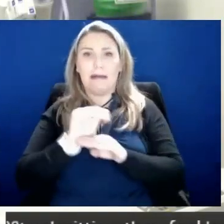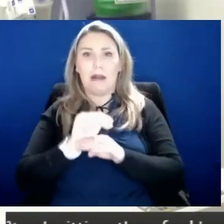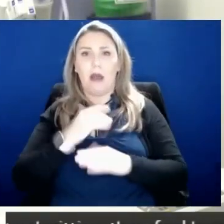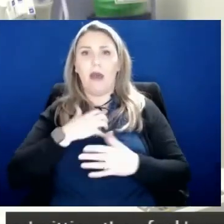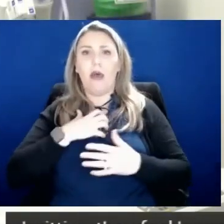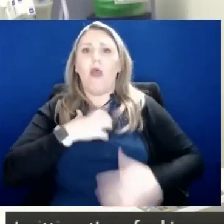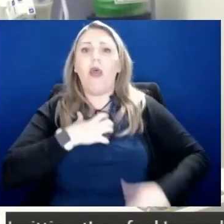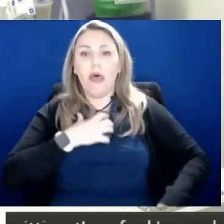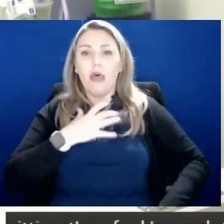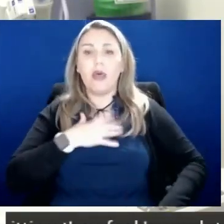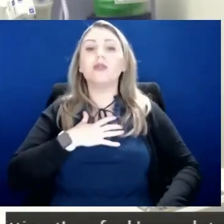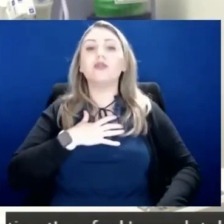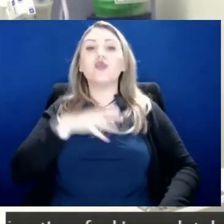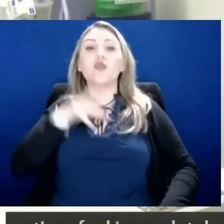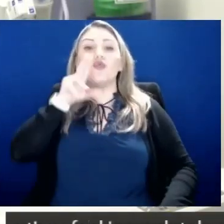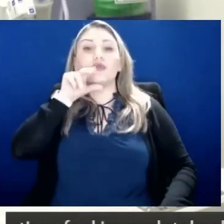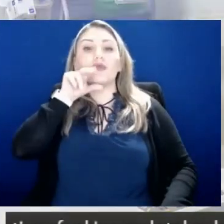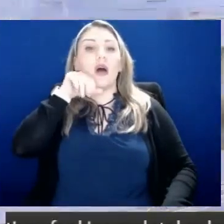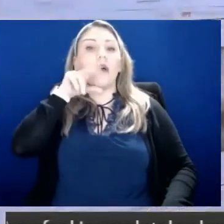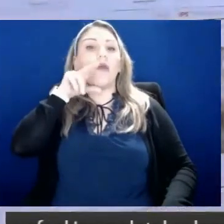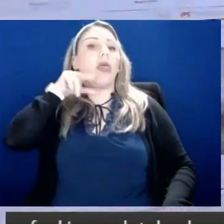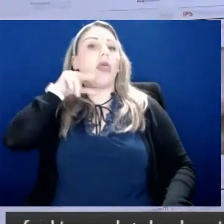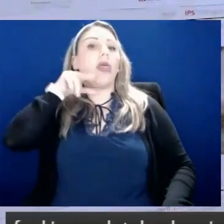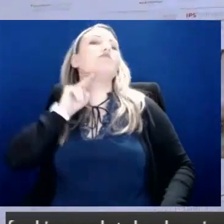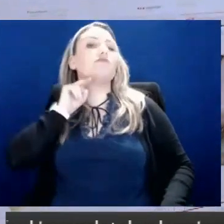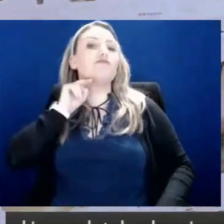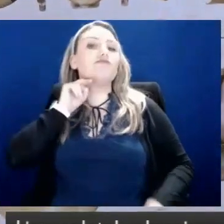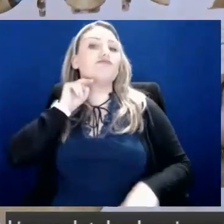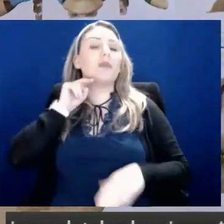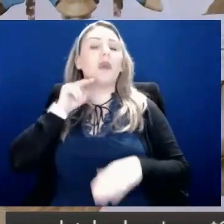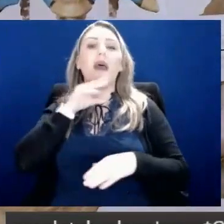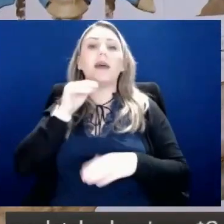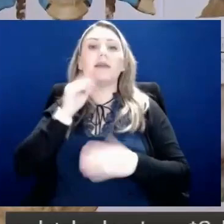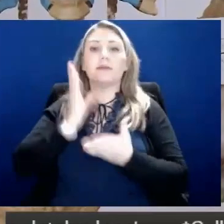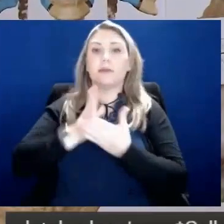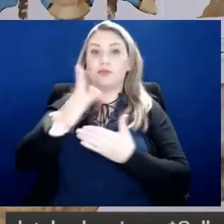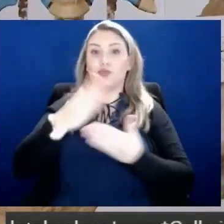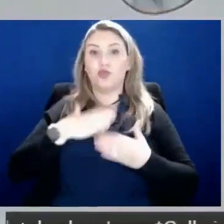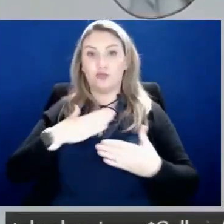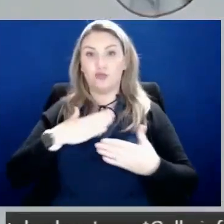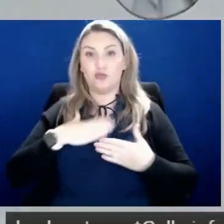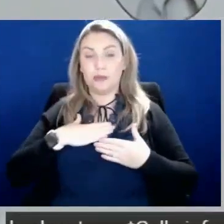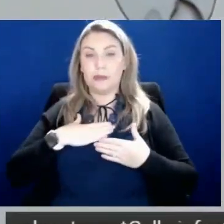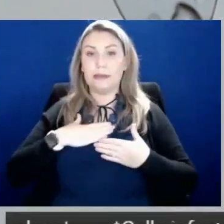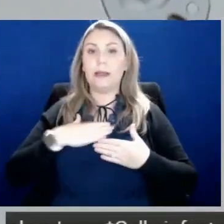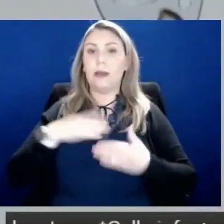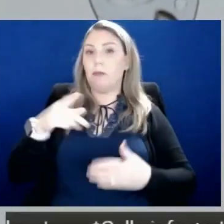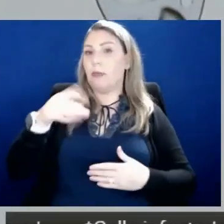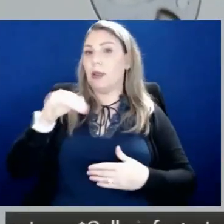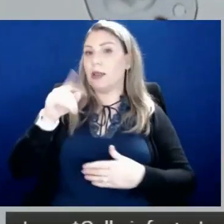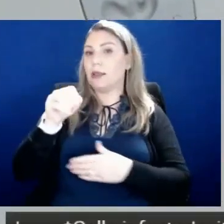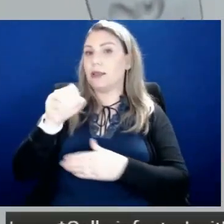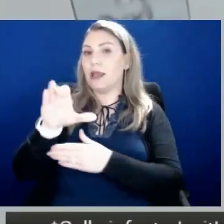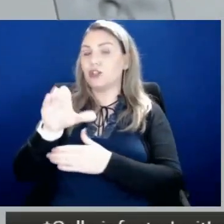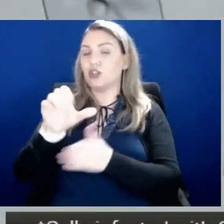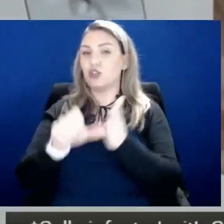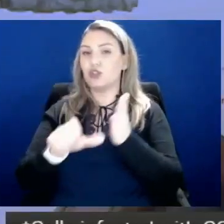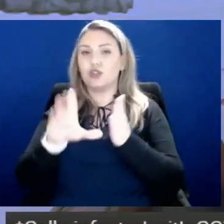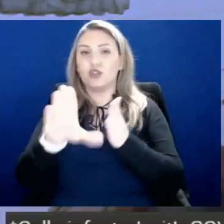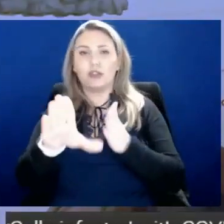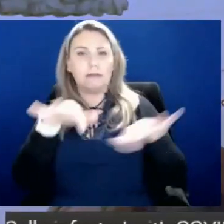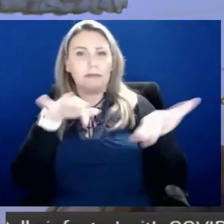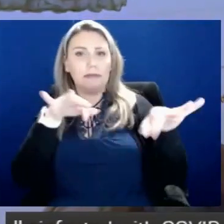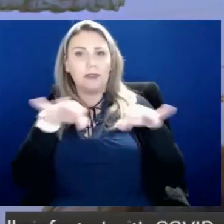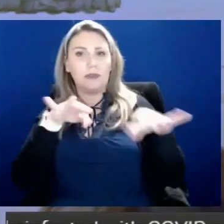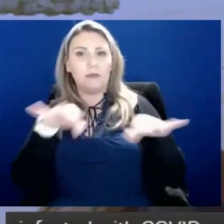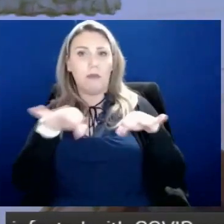throat when he sleeps at night and obstructs his breathing. Plastic surgeon Dr. Ravi Garg explained the special surgery he's now performing. So we're going to